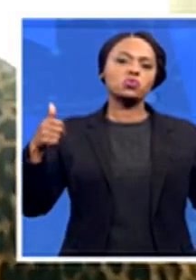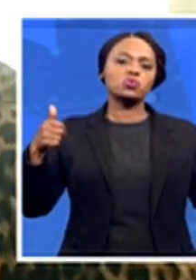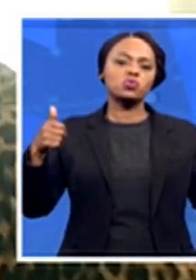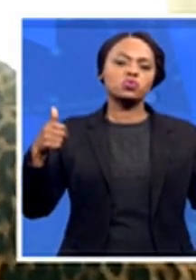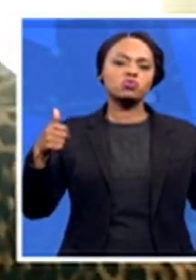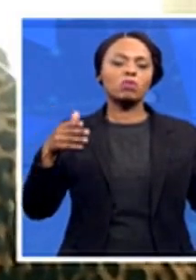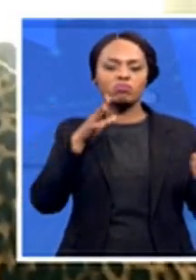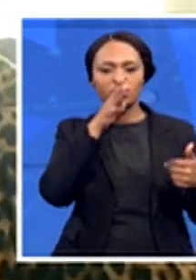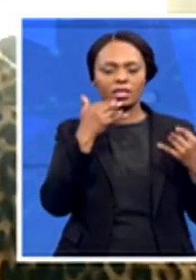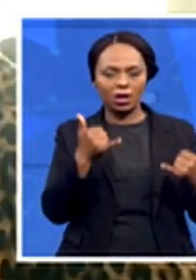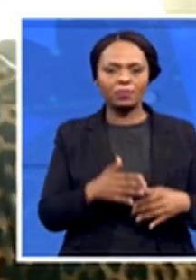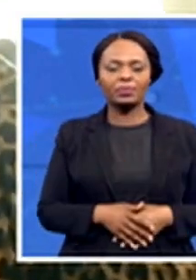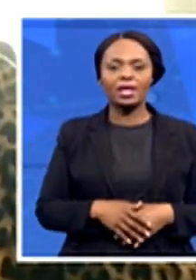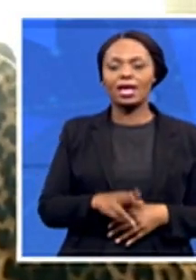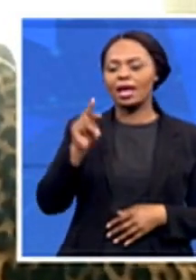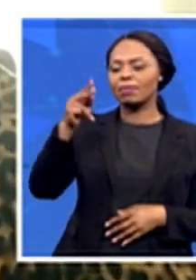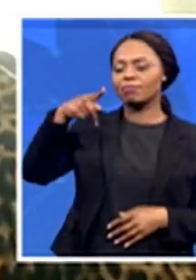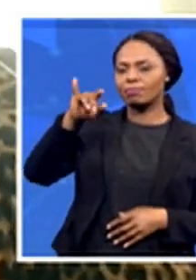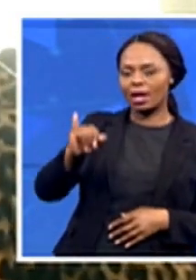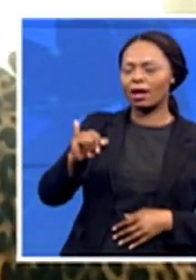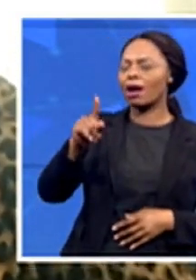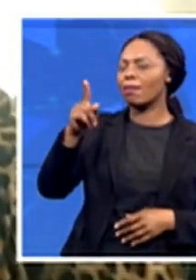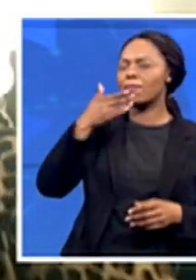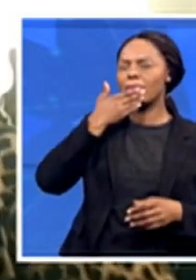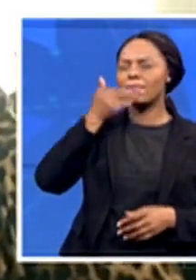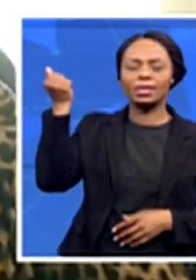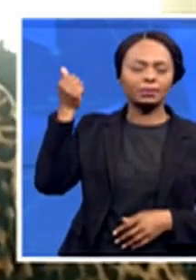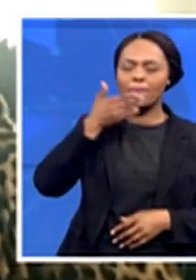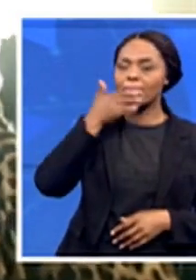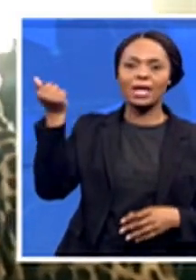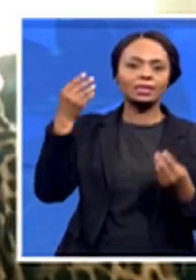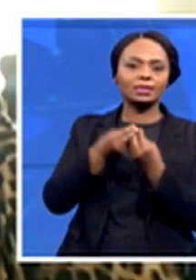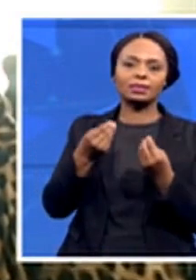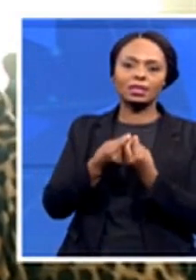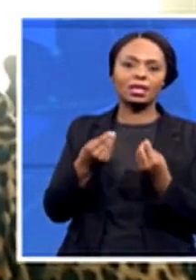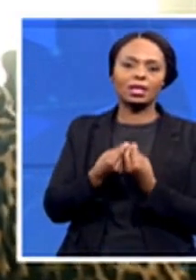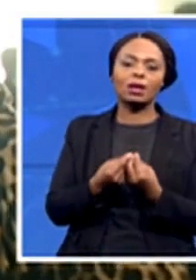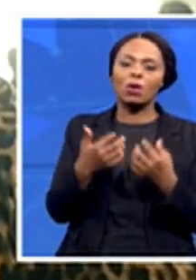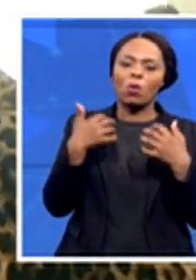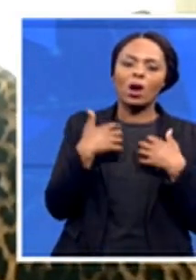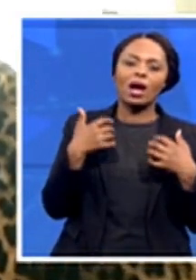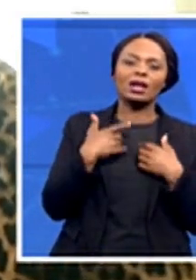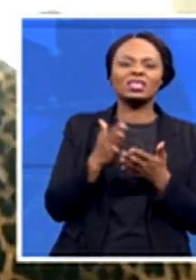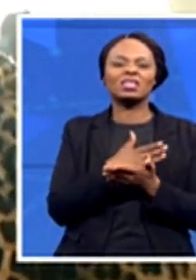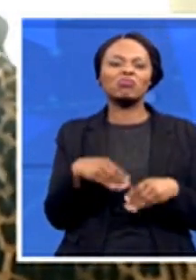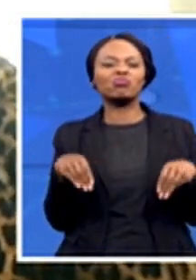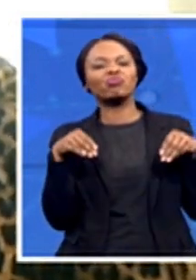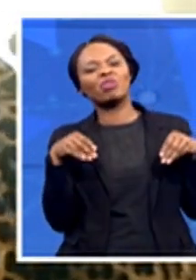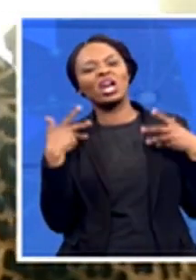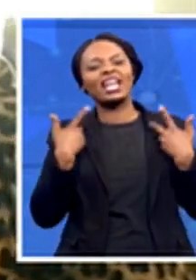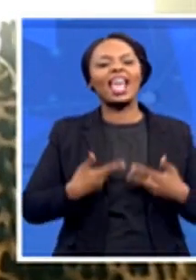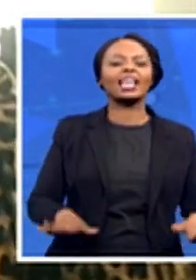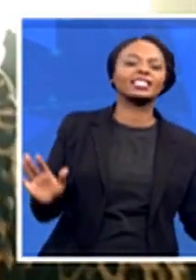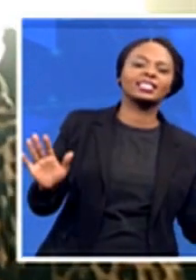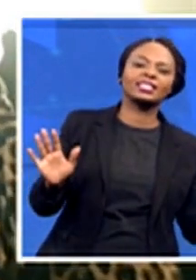still the best thing for all of us to do. We are worried about the relaxed environment, people not wearing masks, as if now the